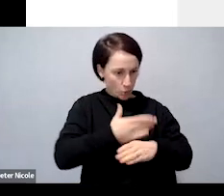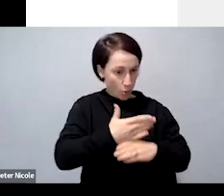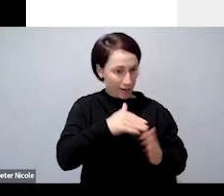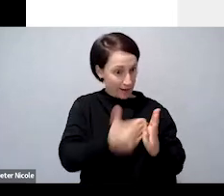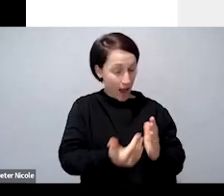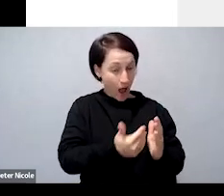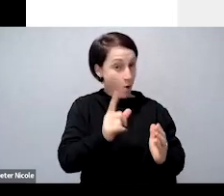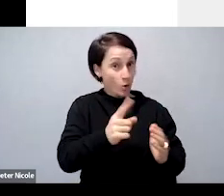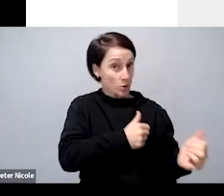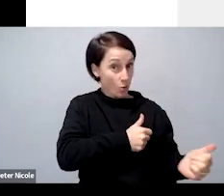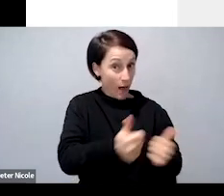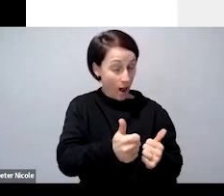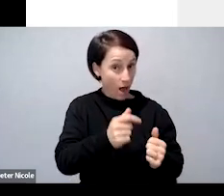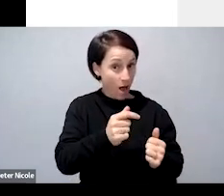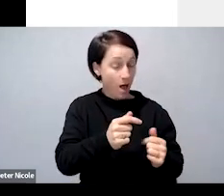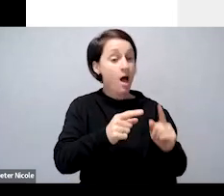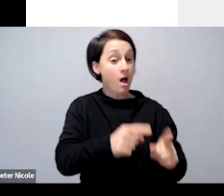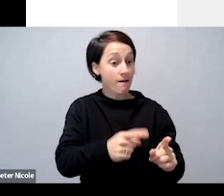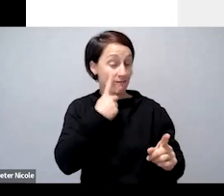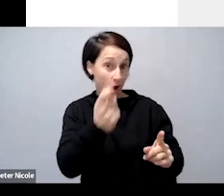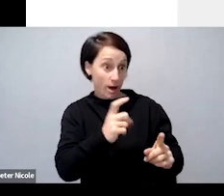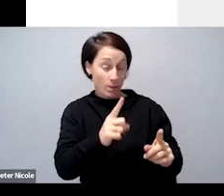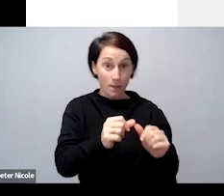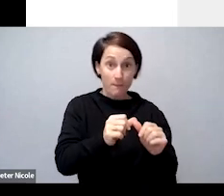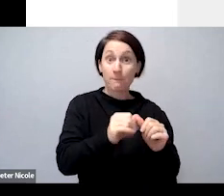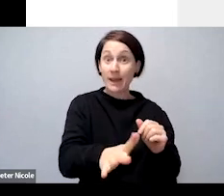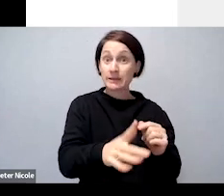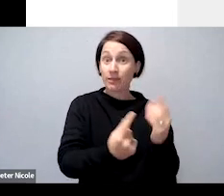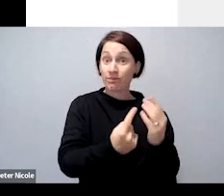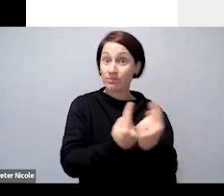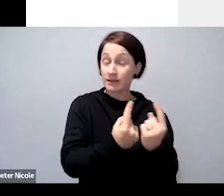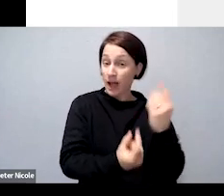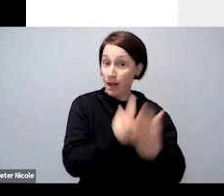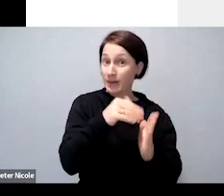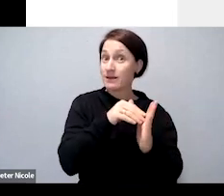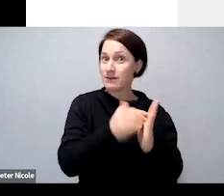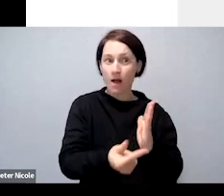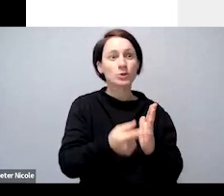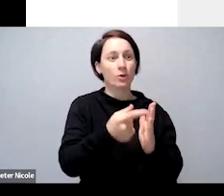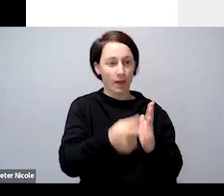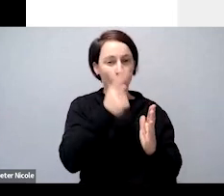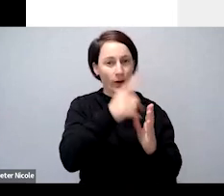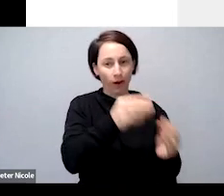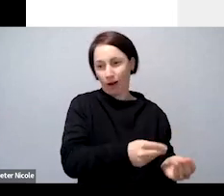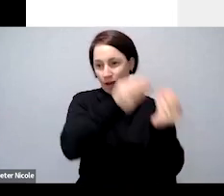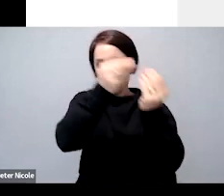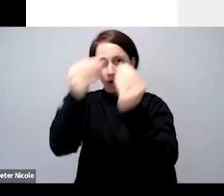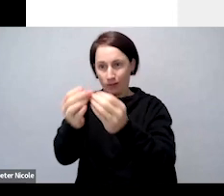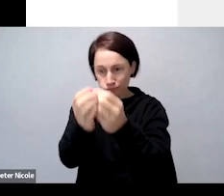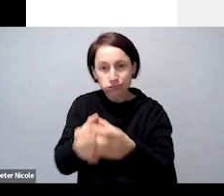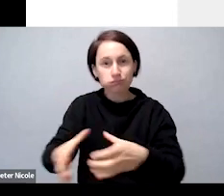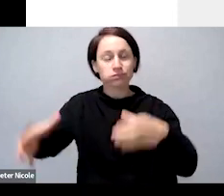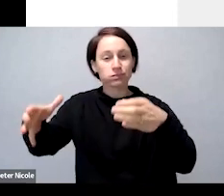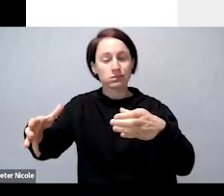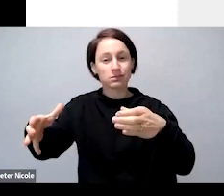well. We try to identify the best of what's working so that we can amplify and grow the best of what is, and design